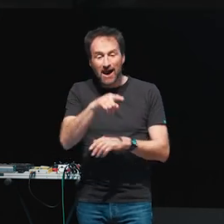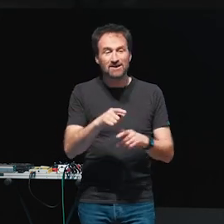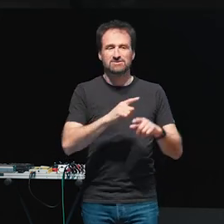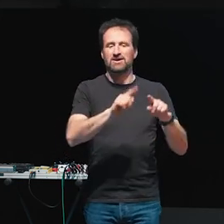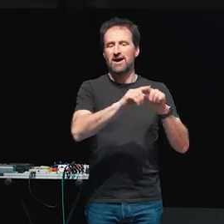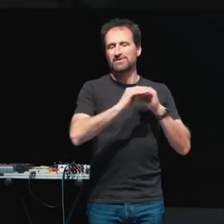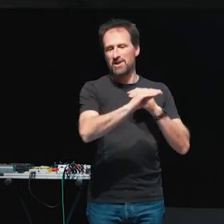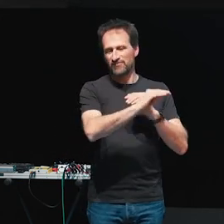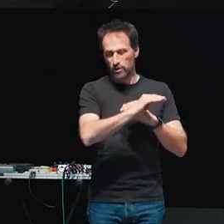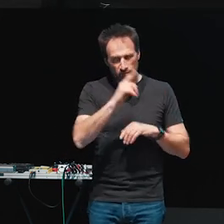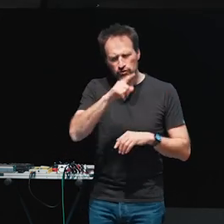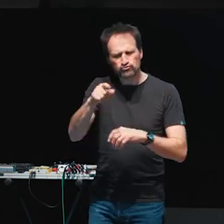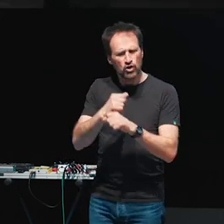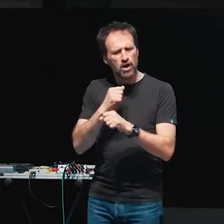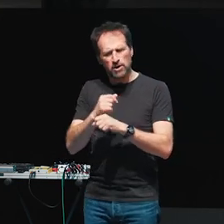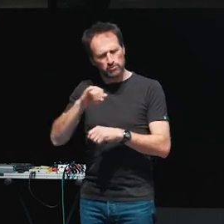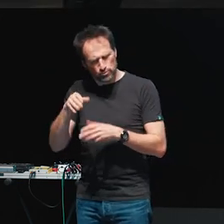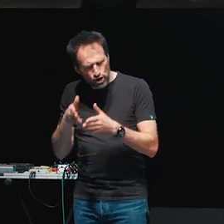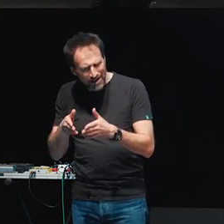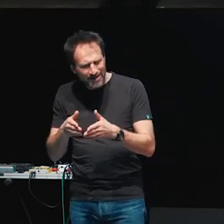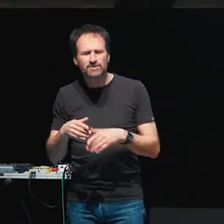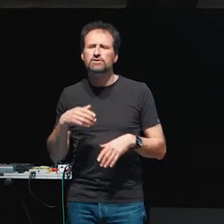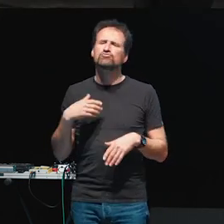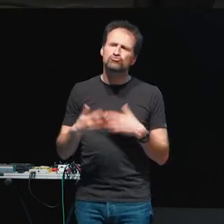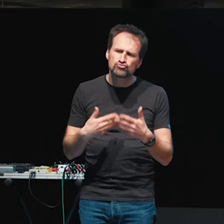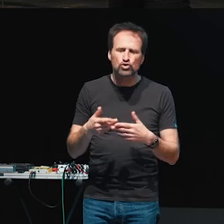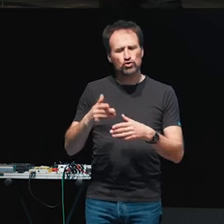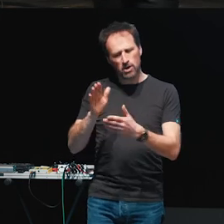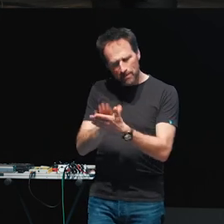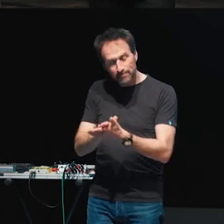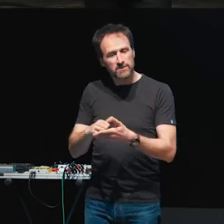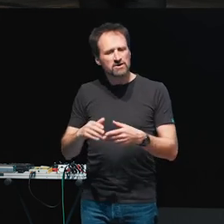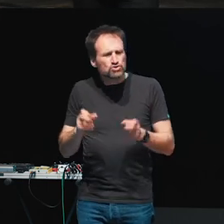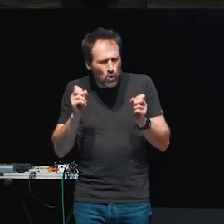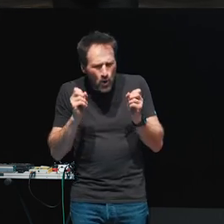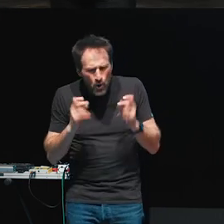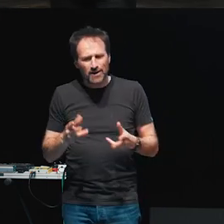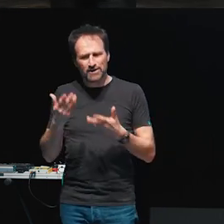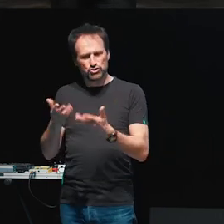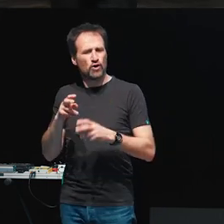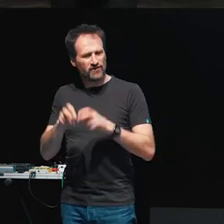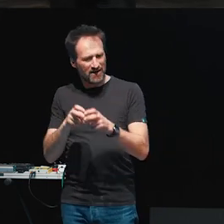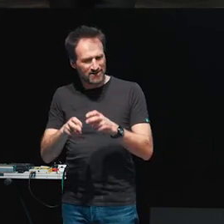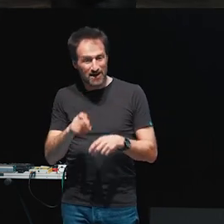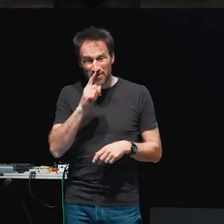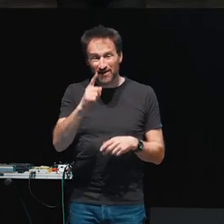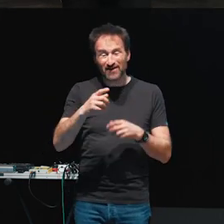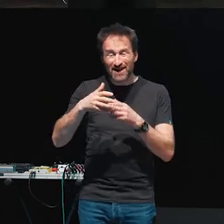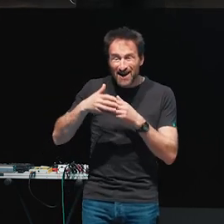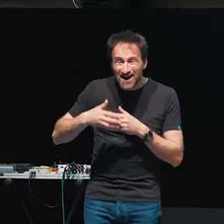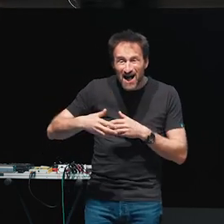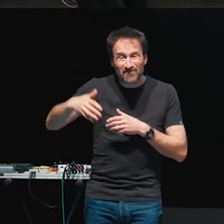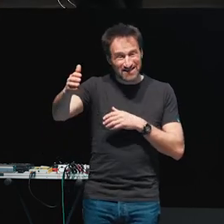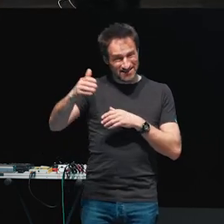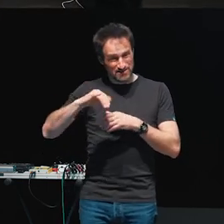and you're going to be done in a while, it's pretty OK to use it and not think twice about these things. But if you're working on a long-term project, this